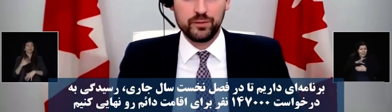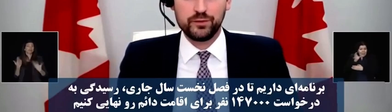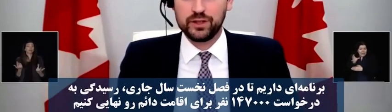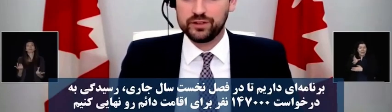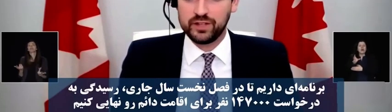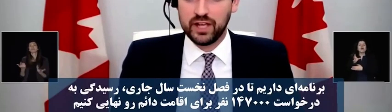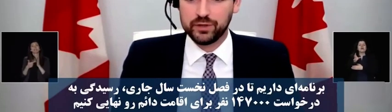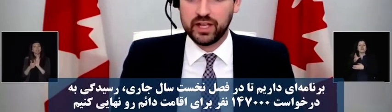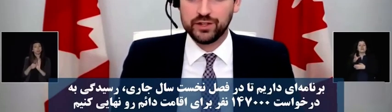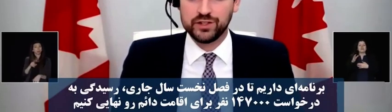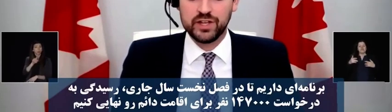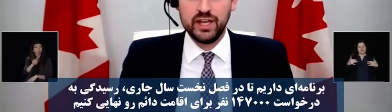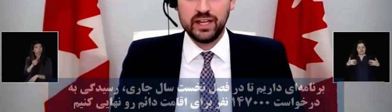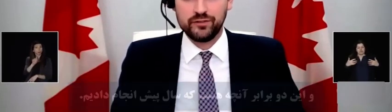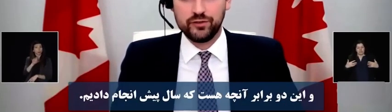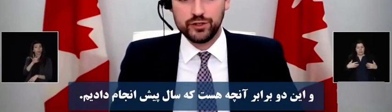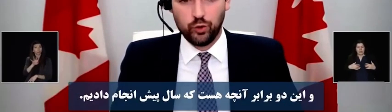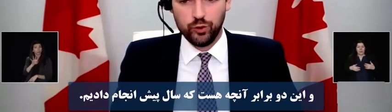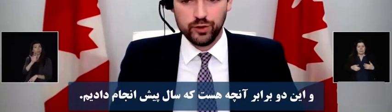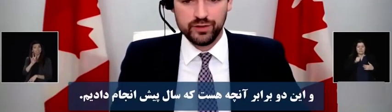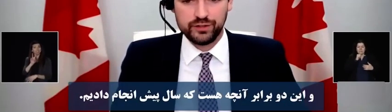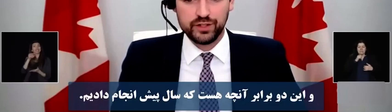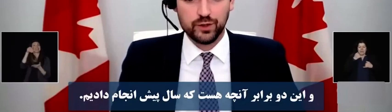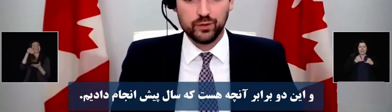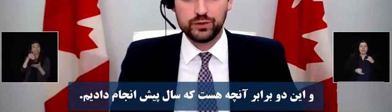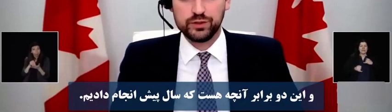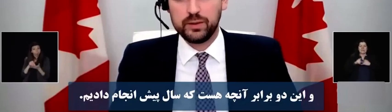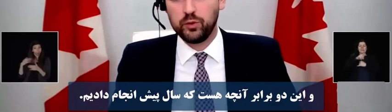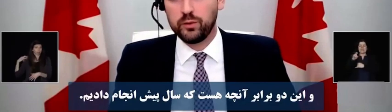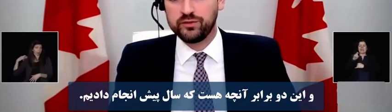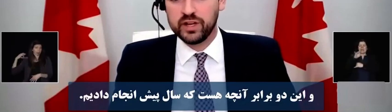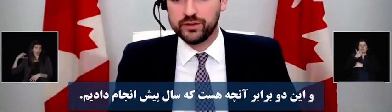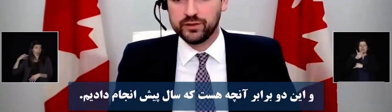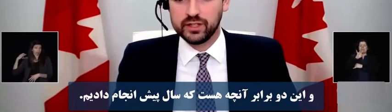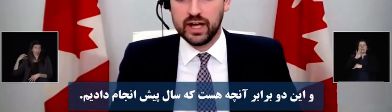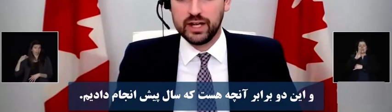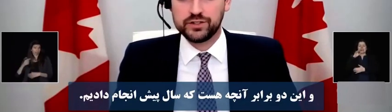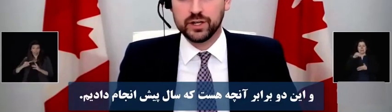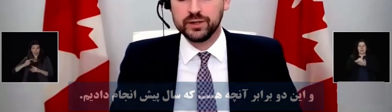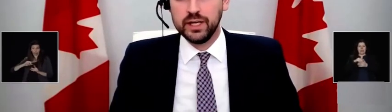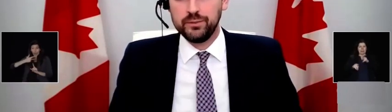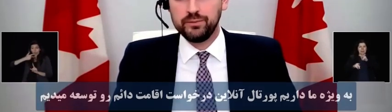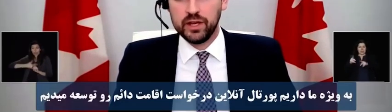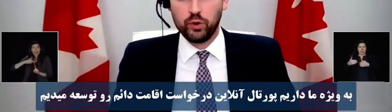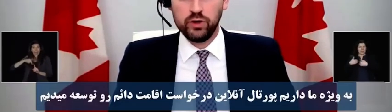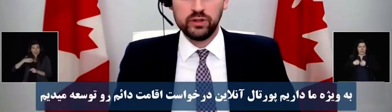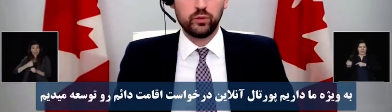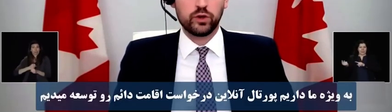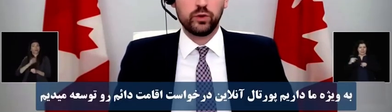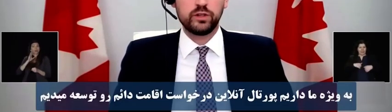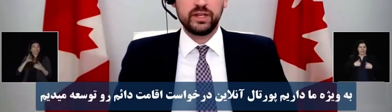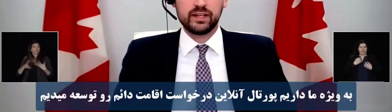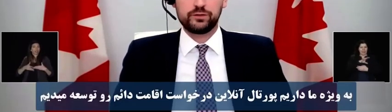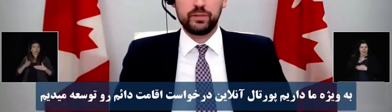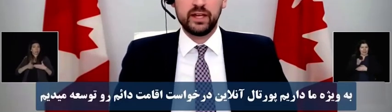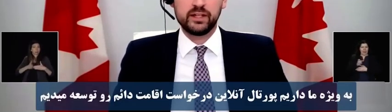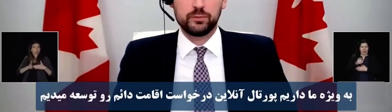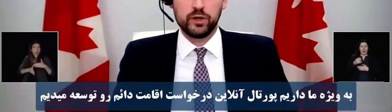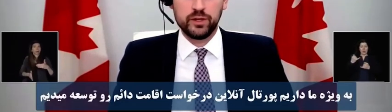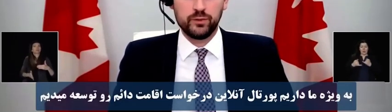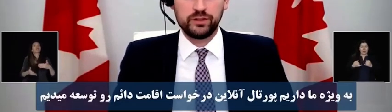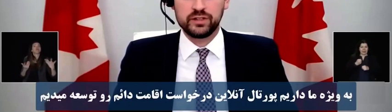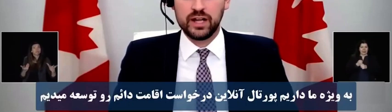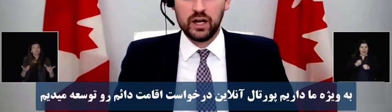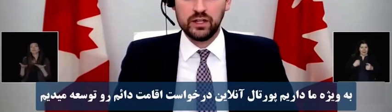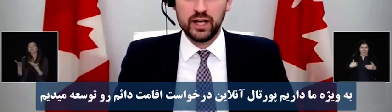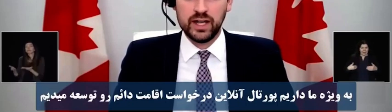147,000 permanent residency applications in the first quarter of this year, which will double what we've done during the last year. And importantly, we're going to be expanding the